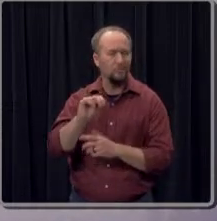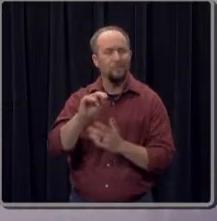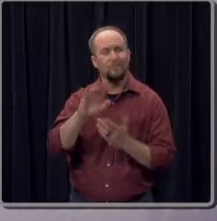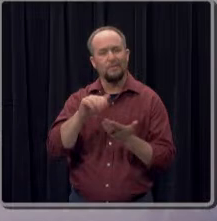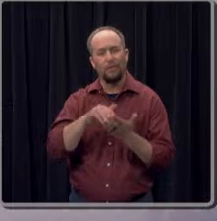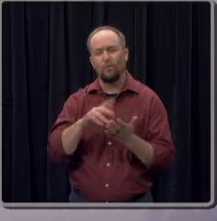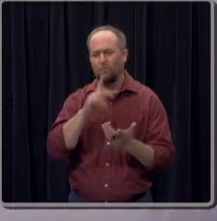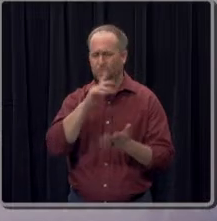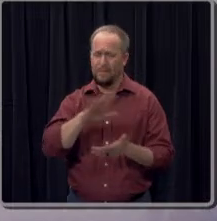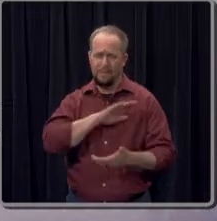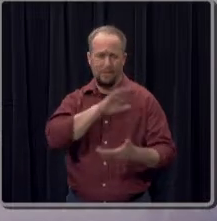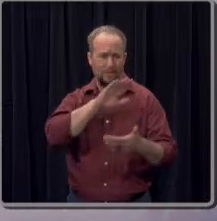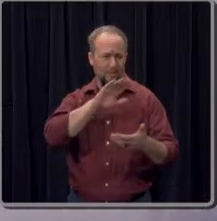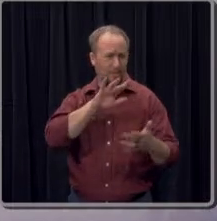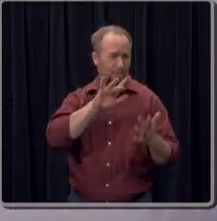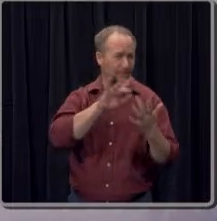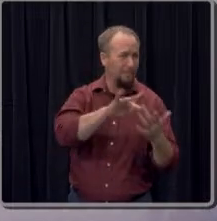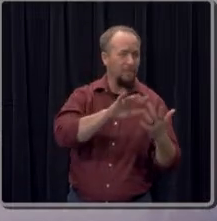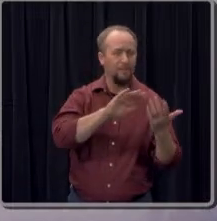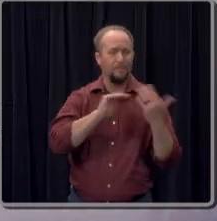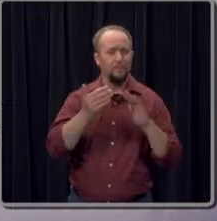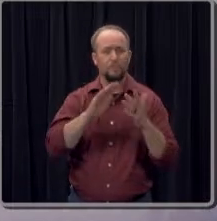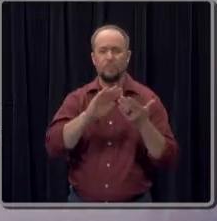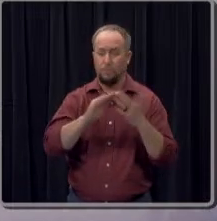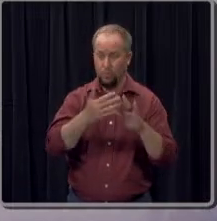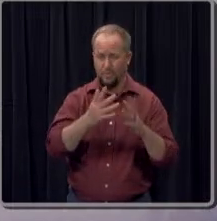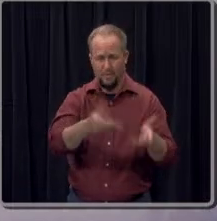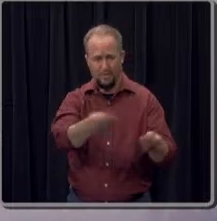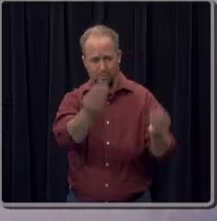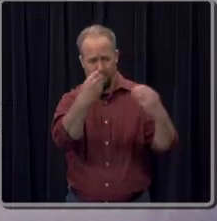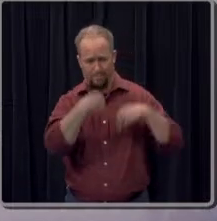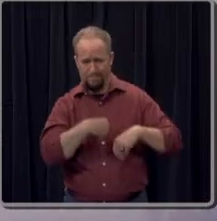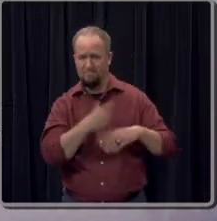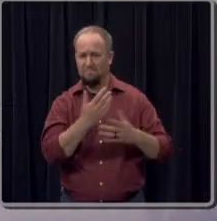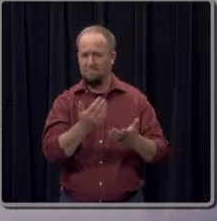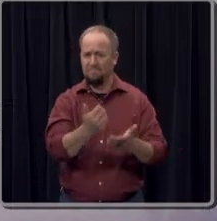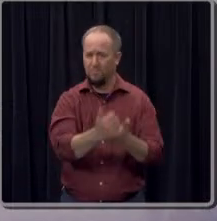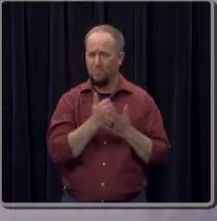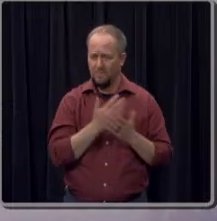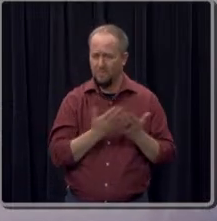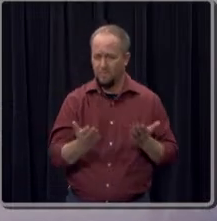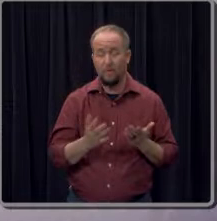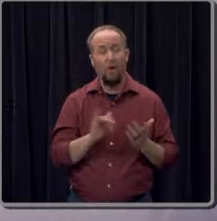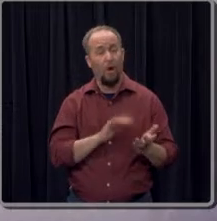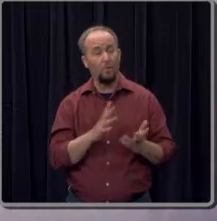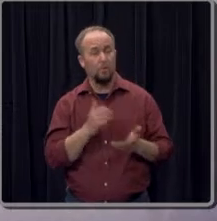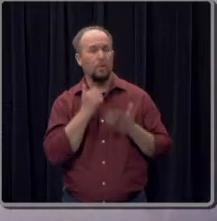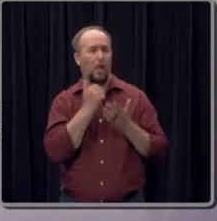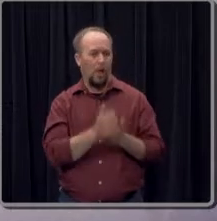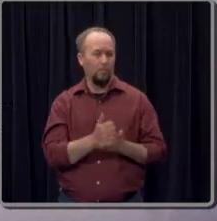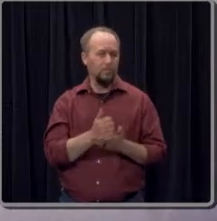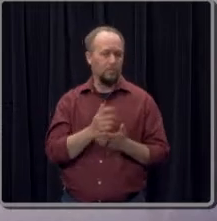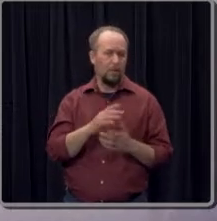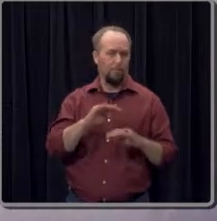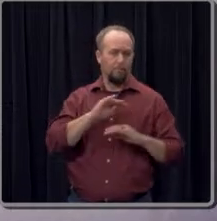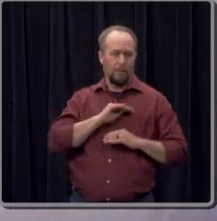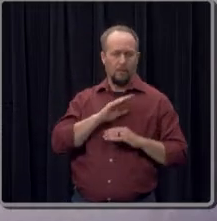try to provide a rich environment for our children and families. And then also that helps us meet that non-federal share as